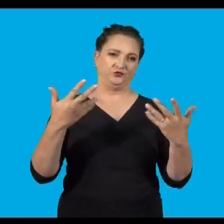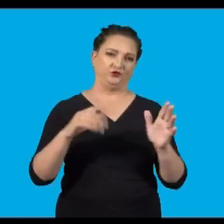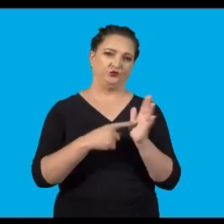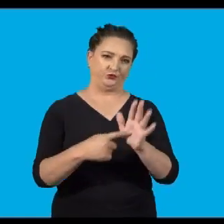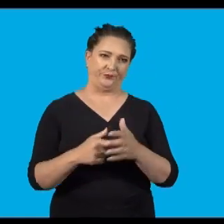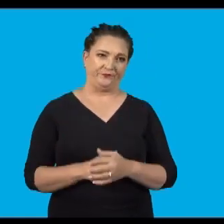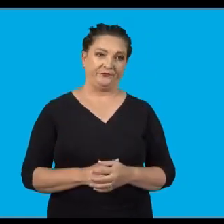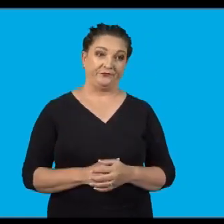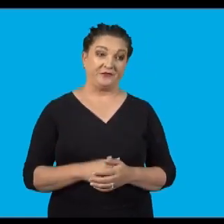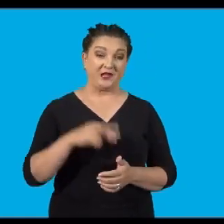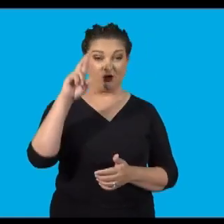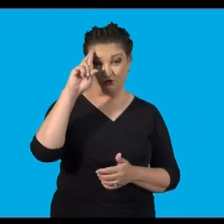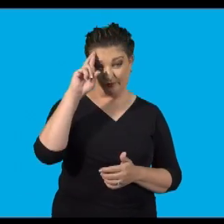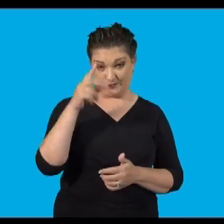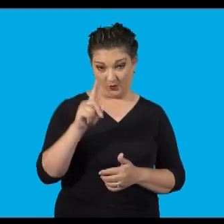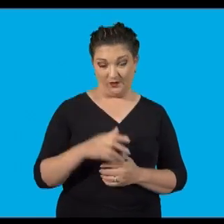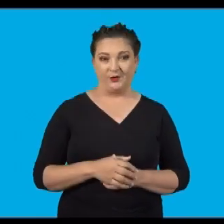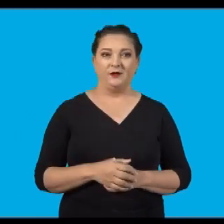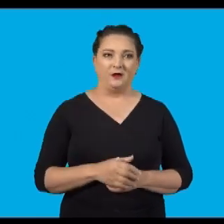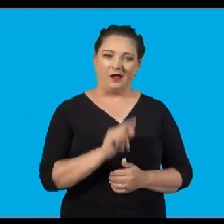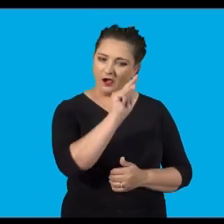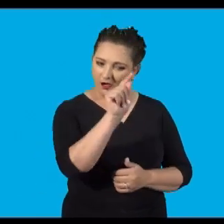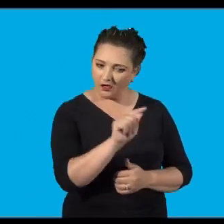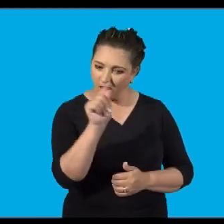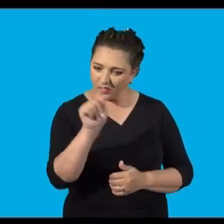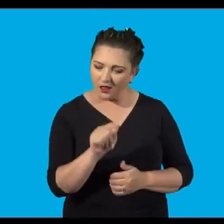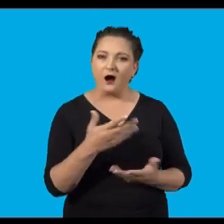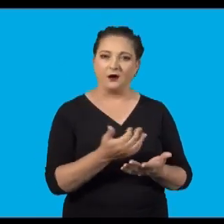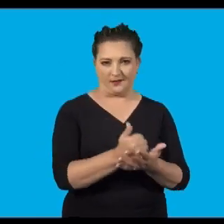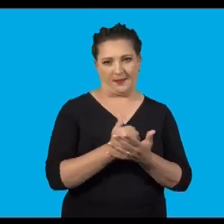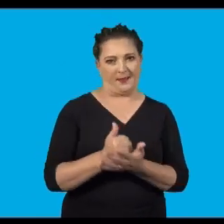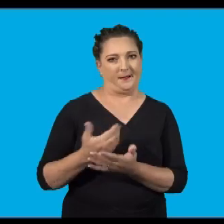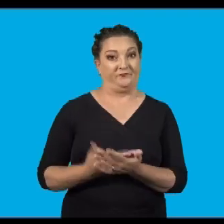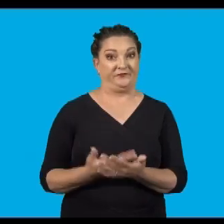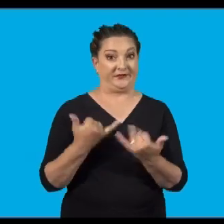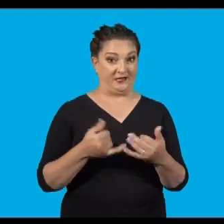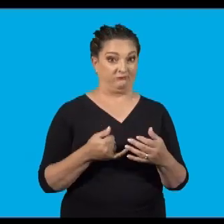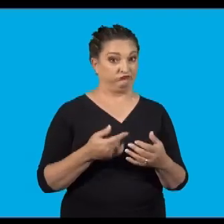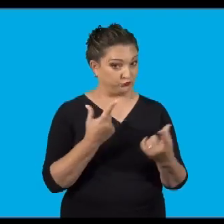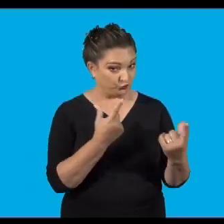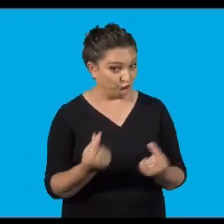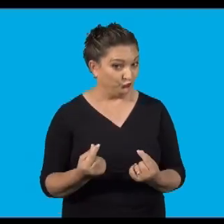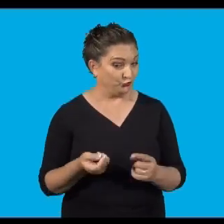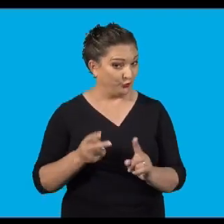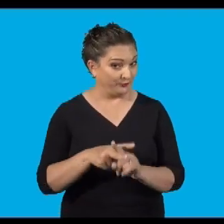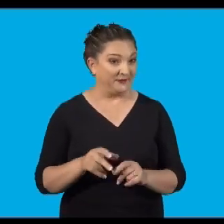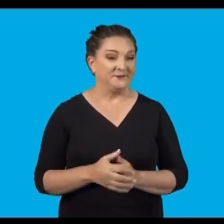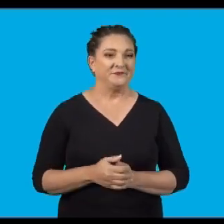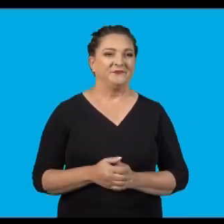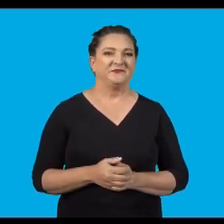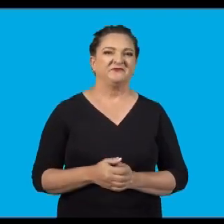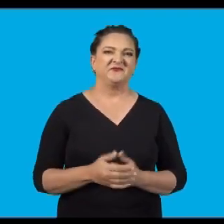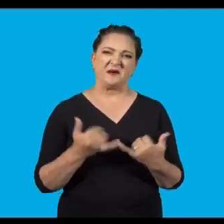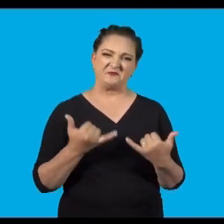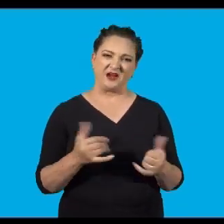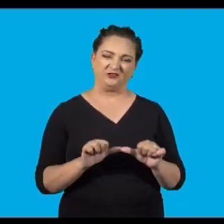of the slide. So remember, once we have our hints, we're going to apply our hints to our sentence now. So,